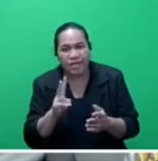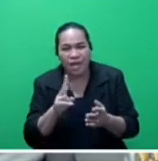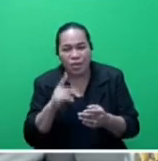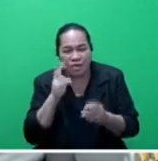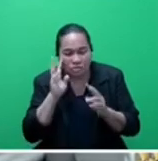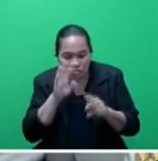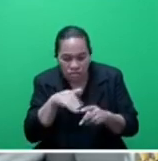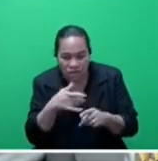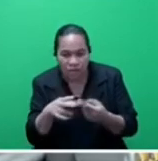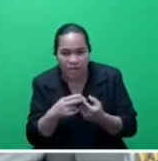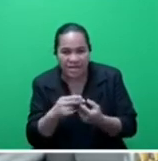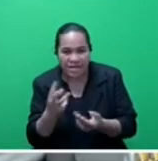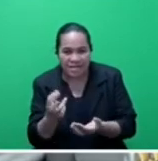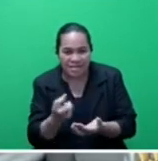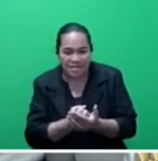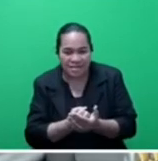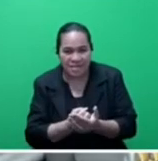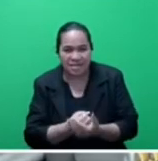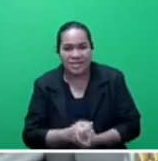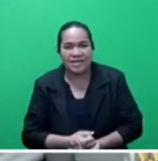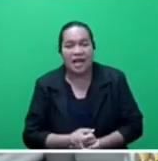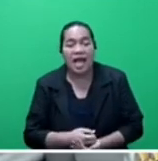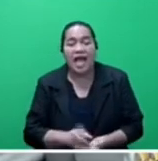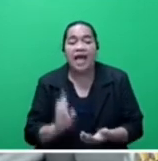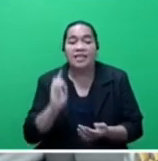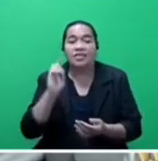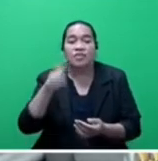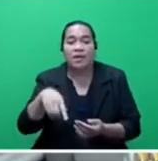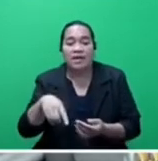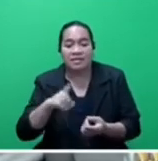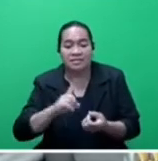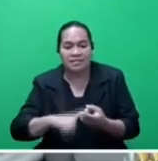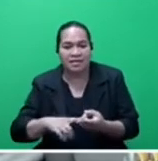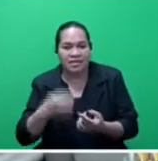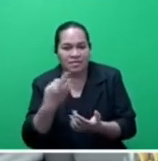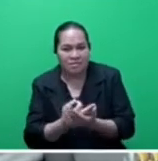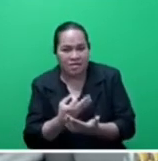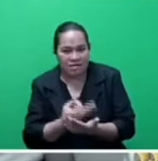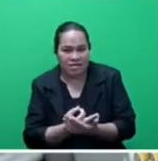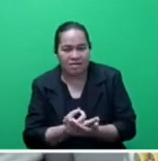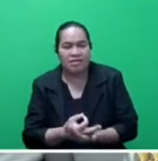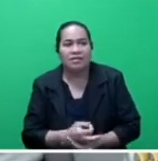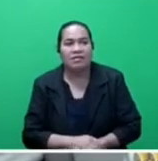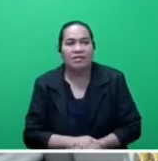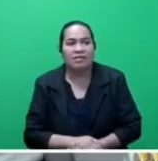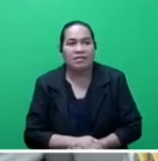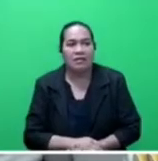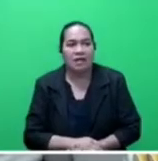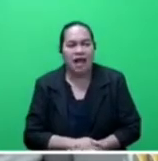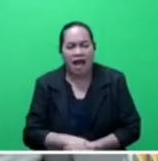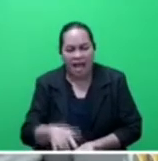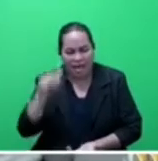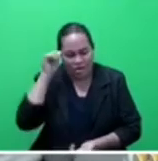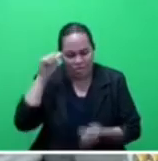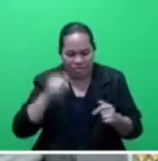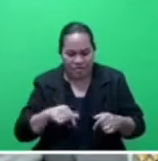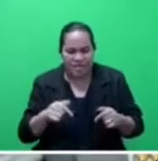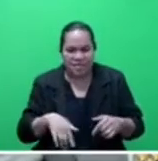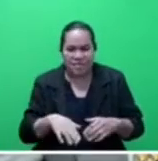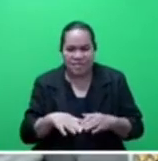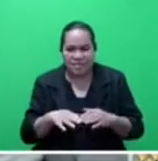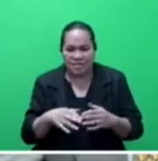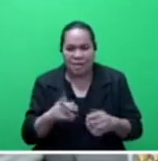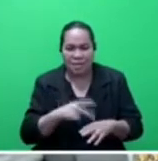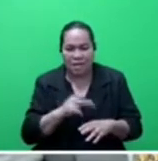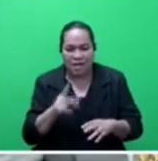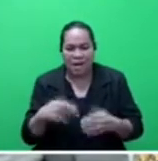mission fund VAT refund. This, Honorable Speaker, I know in this House we've had people who serve in the diplomatic